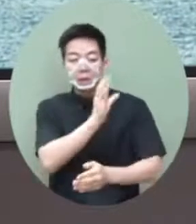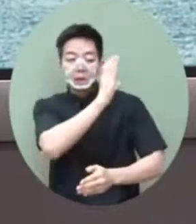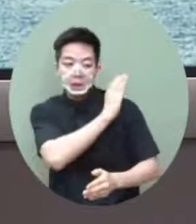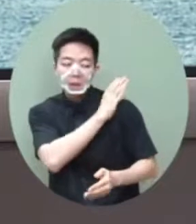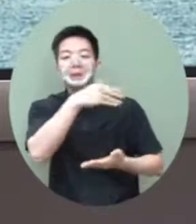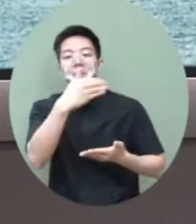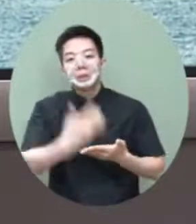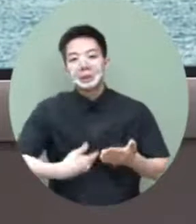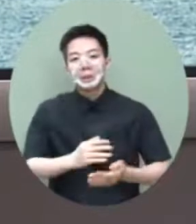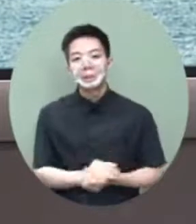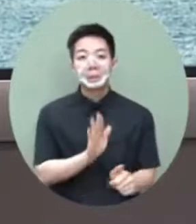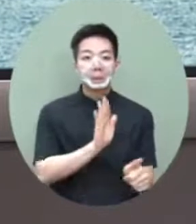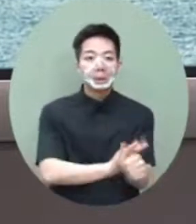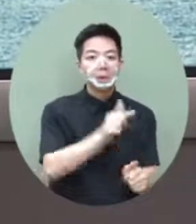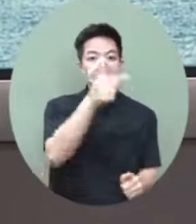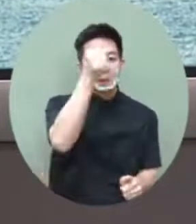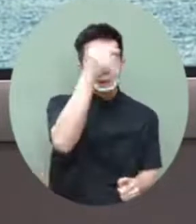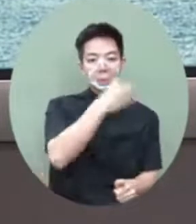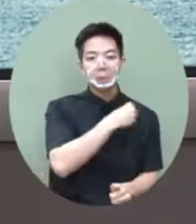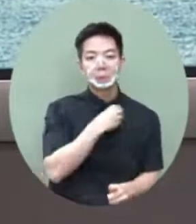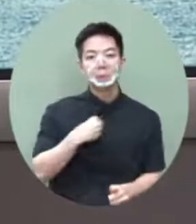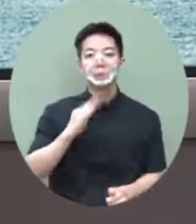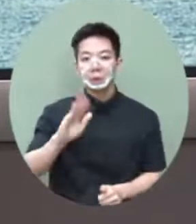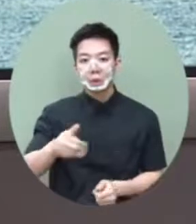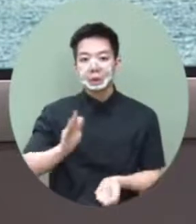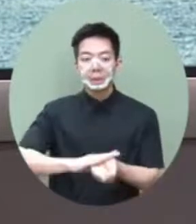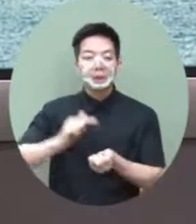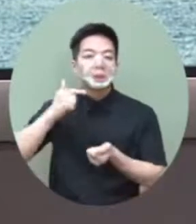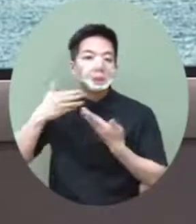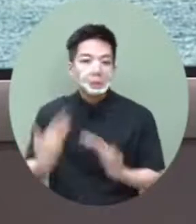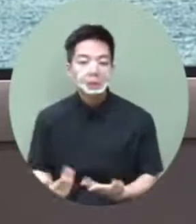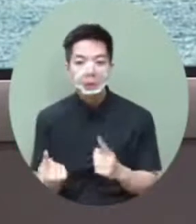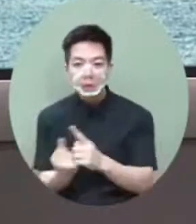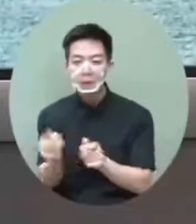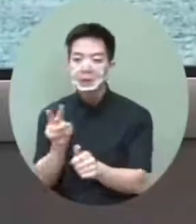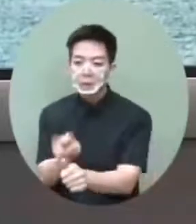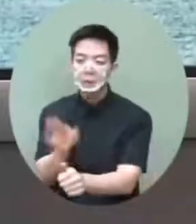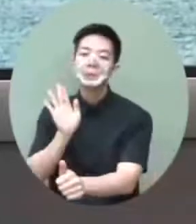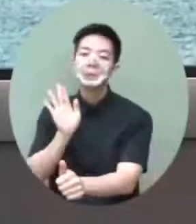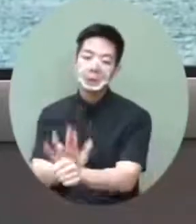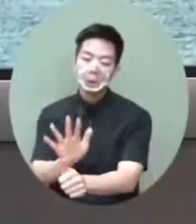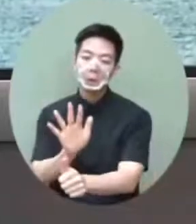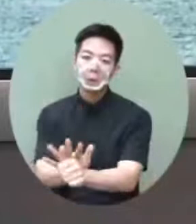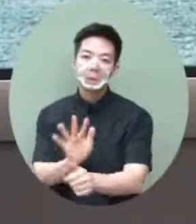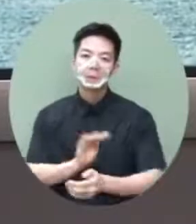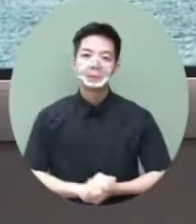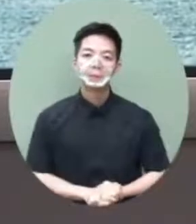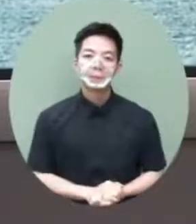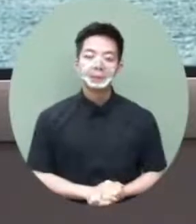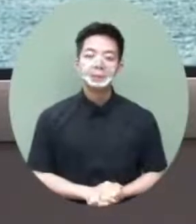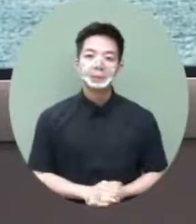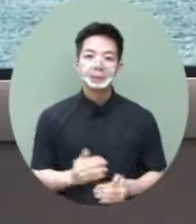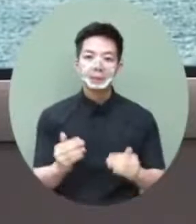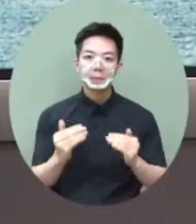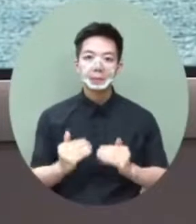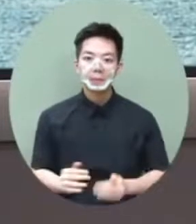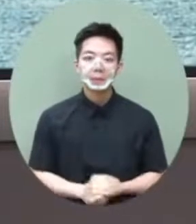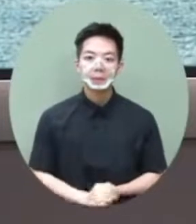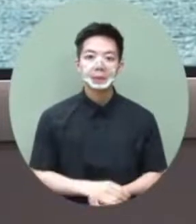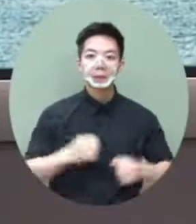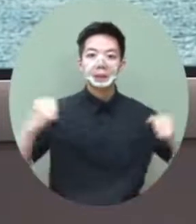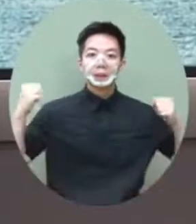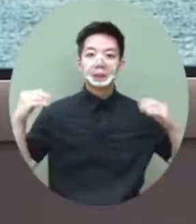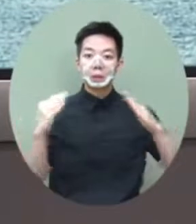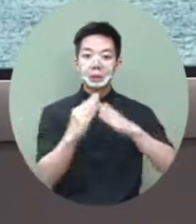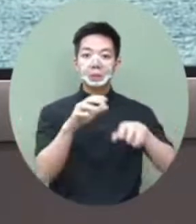symptom. They serve a very effective role in stopping the transmission